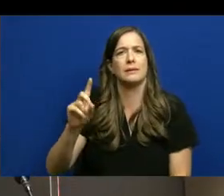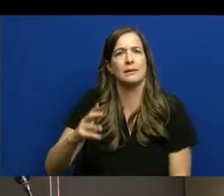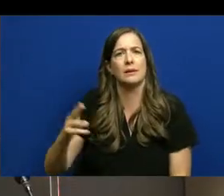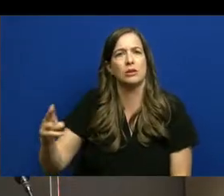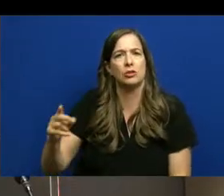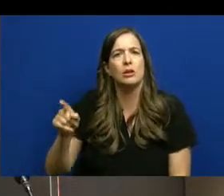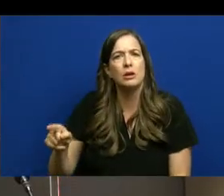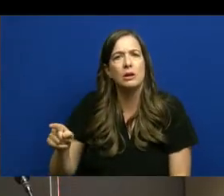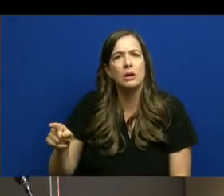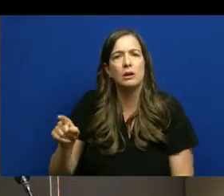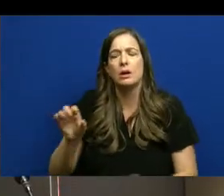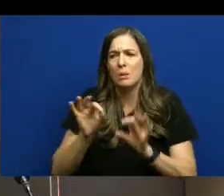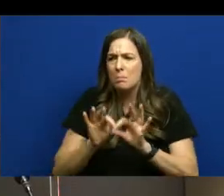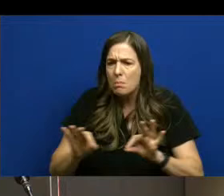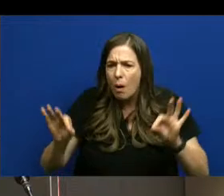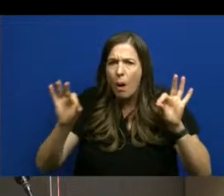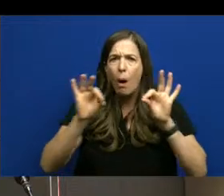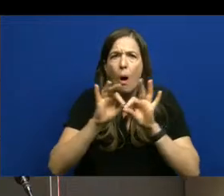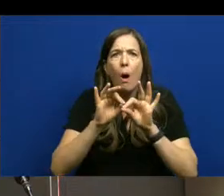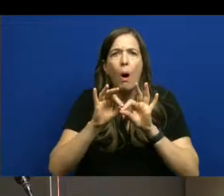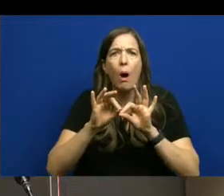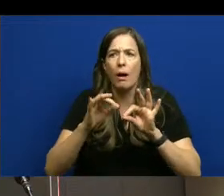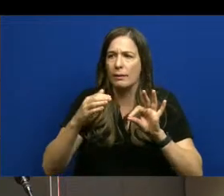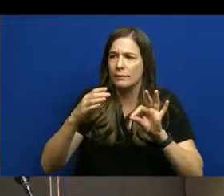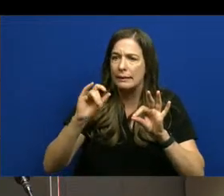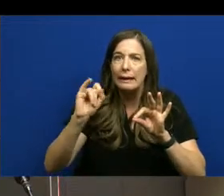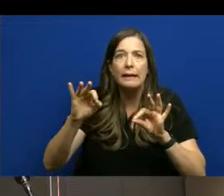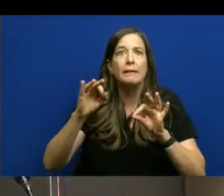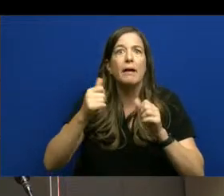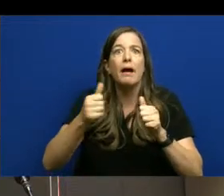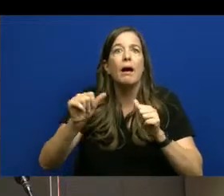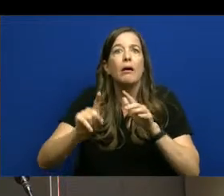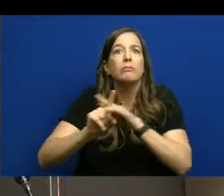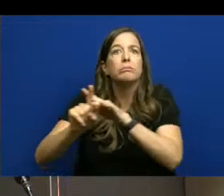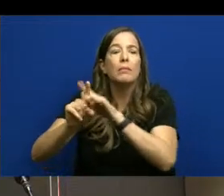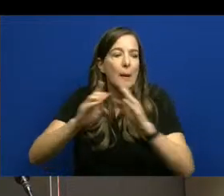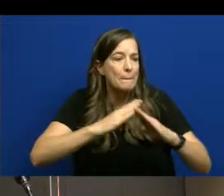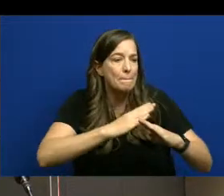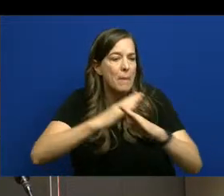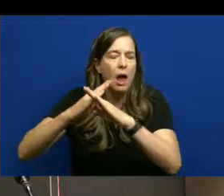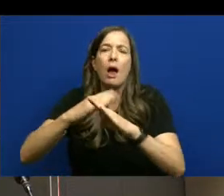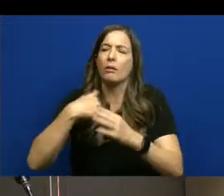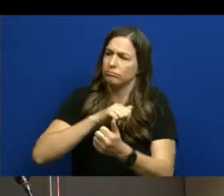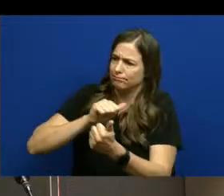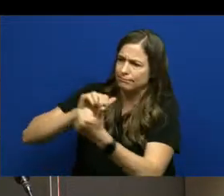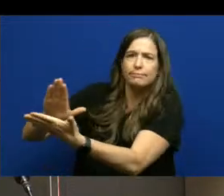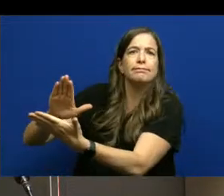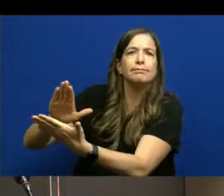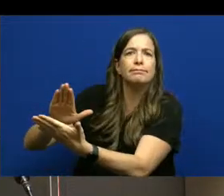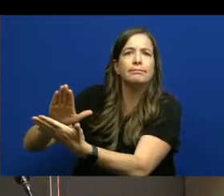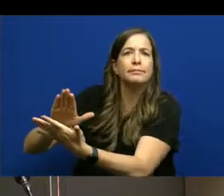and it's important that barriers are addressed for our communities.